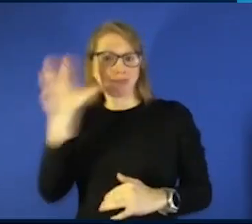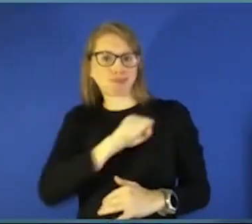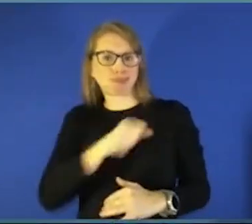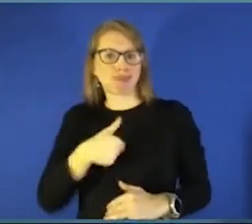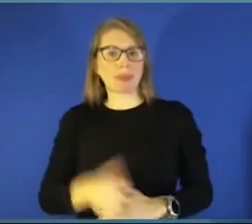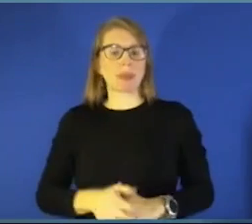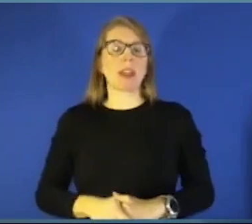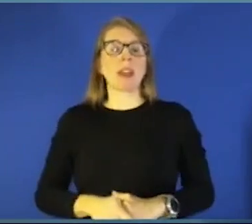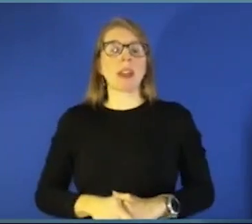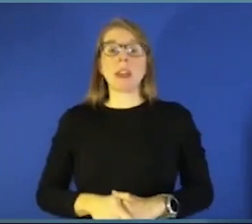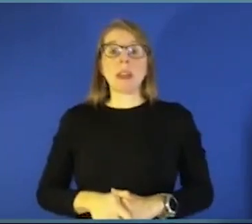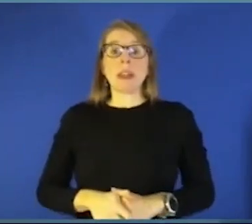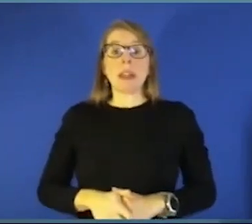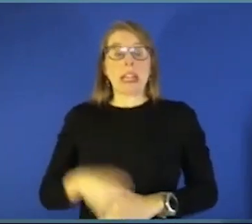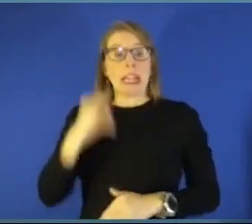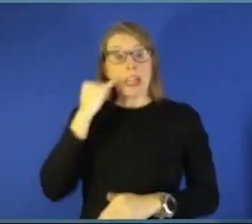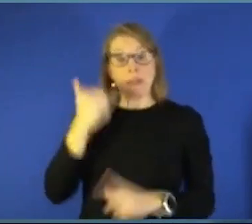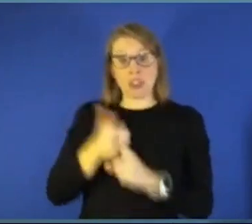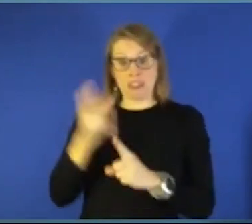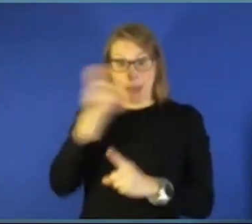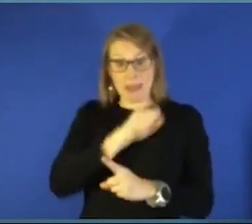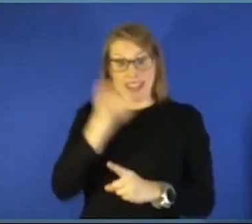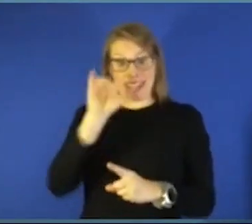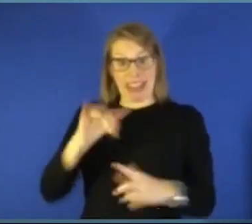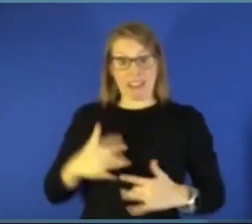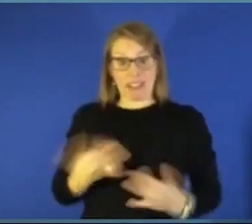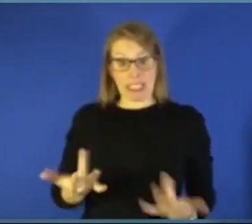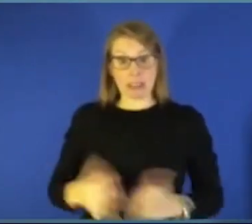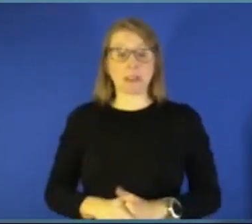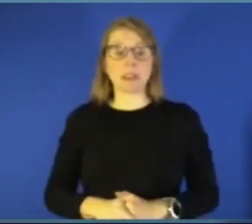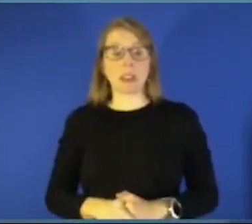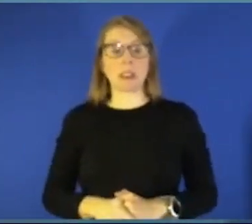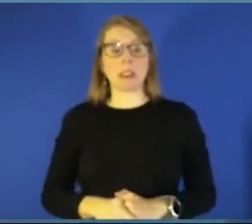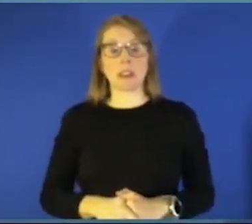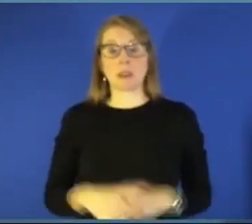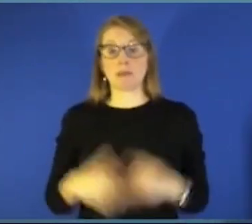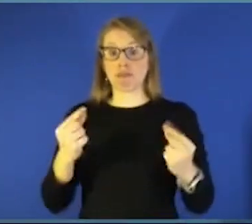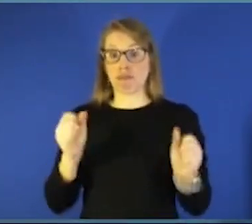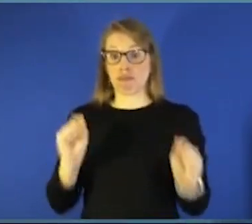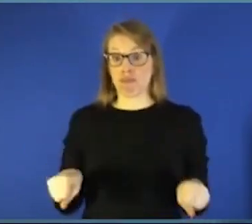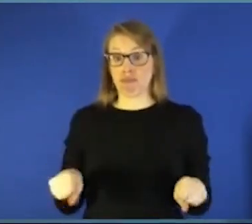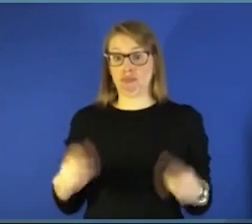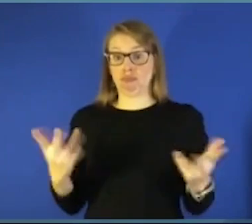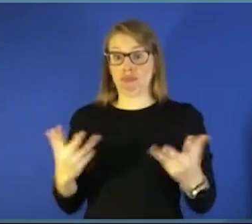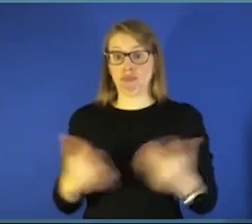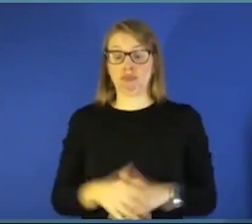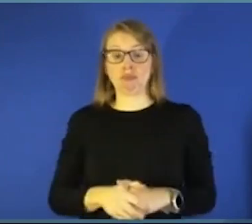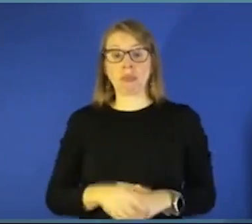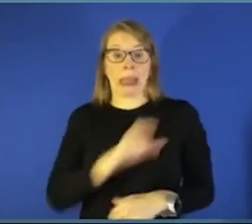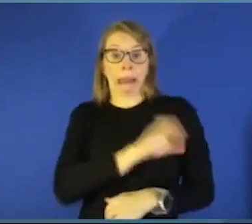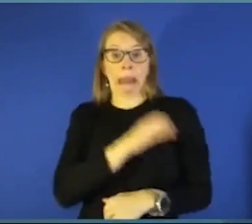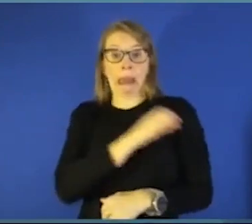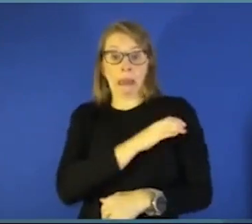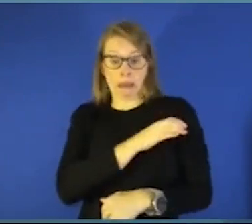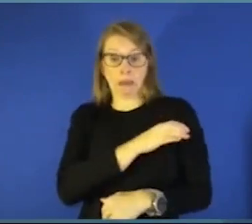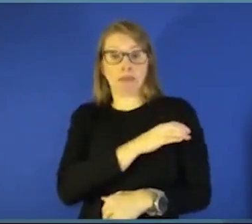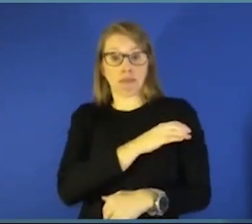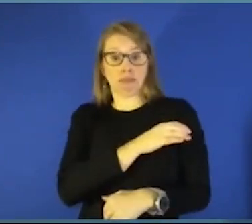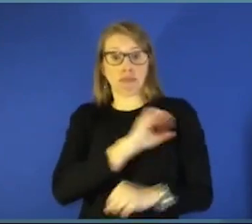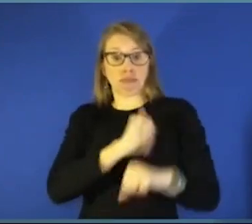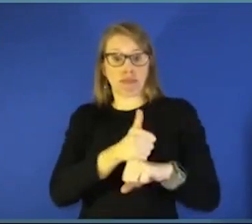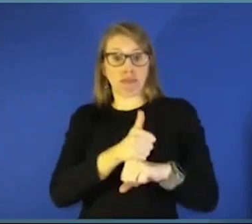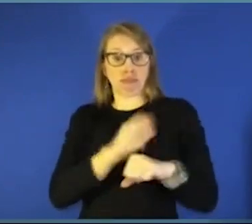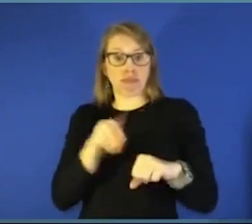Okay. If you've missed that event, what we can do is we do have clinics that are providing